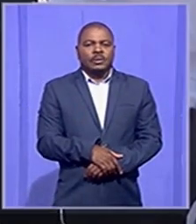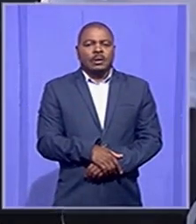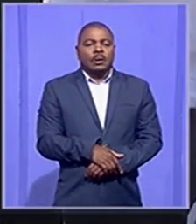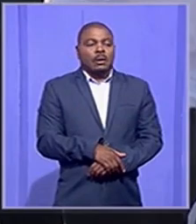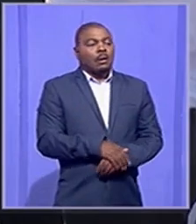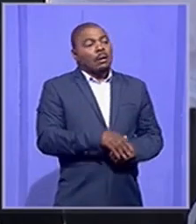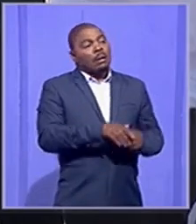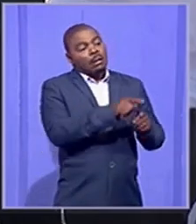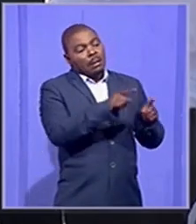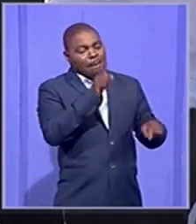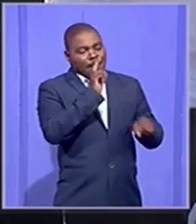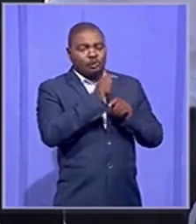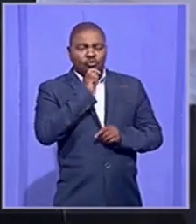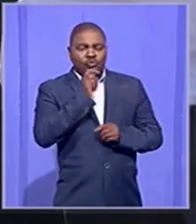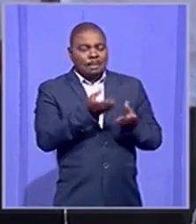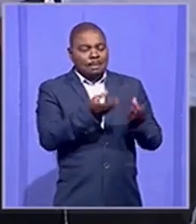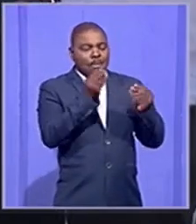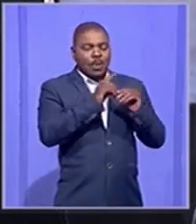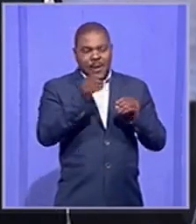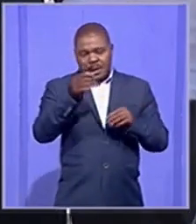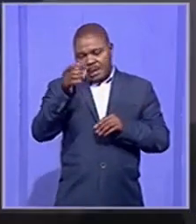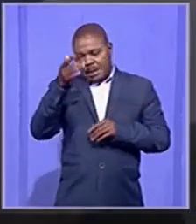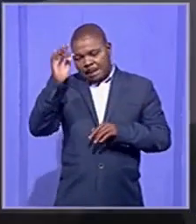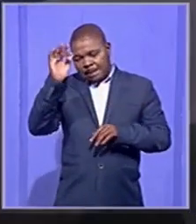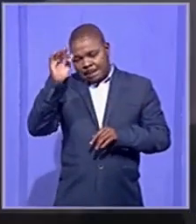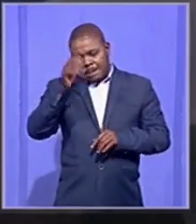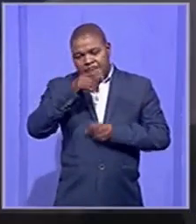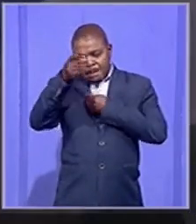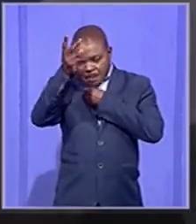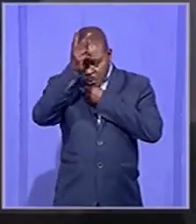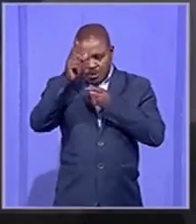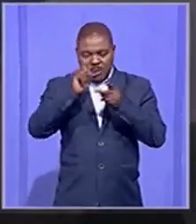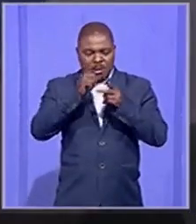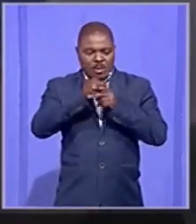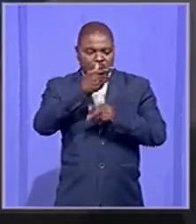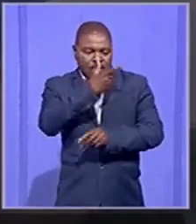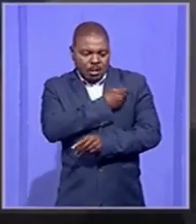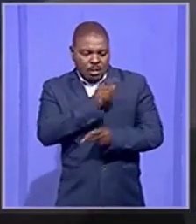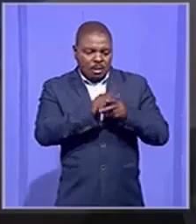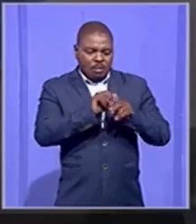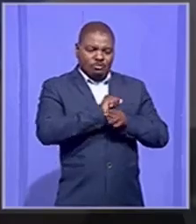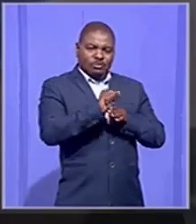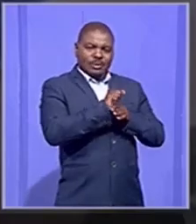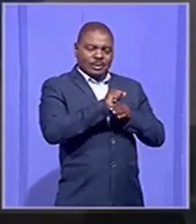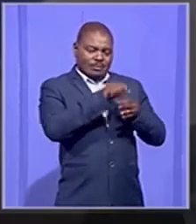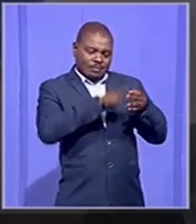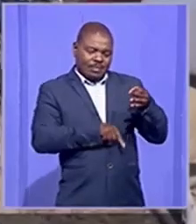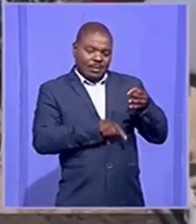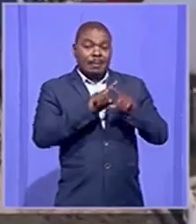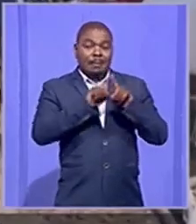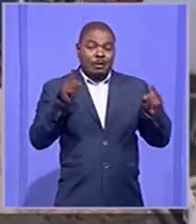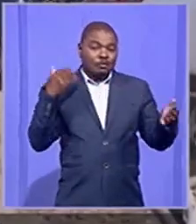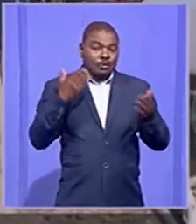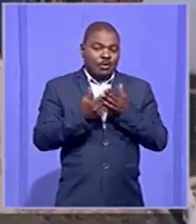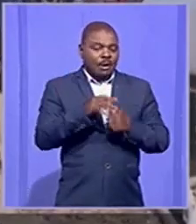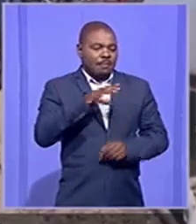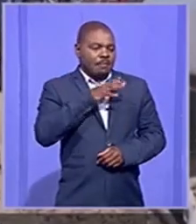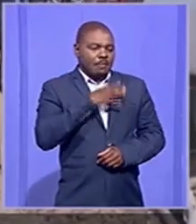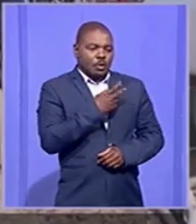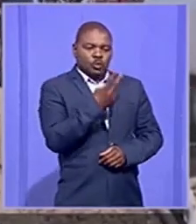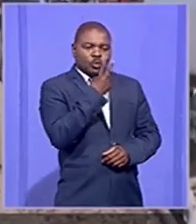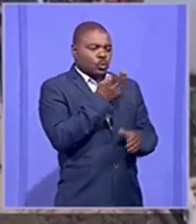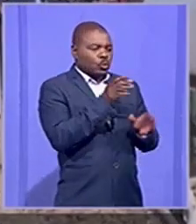Baungwelwa ba ne ba solofetse go bona dipudi, meento le go tlhatlhelelwa gareng ga tse dingwe. Le go fitlha ga jaana ke baungwelwa ba le babedi bao